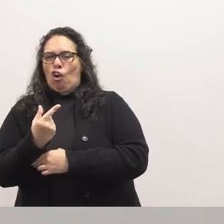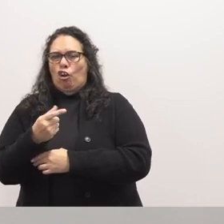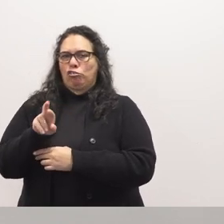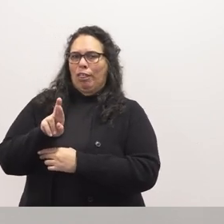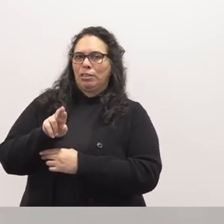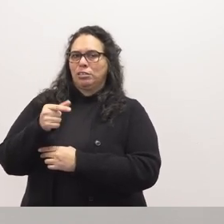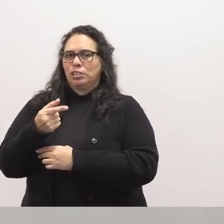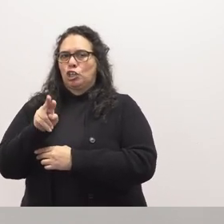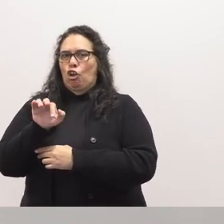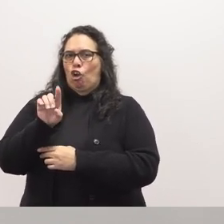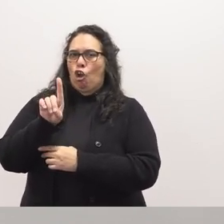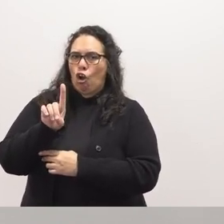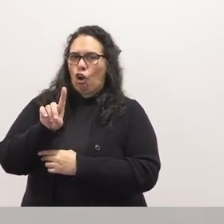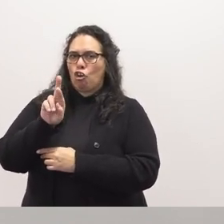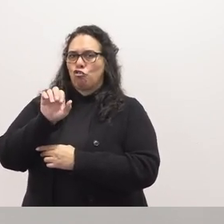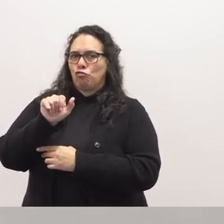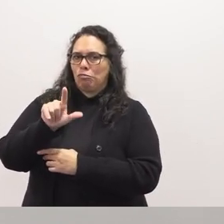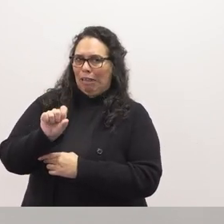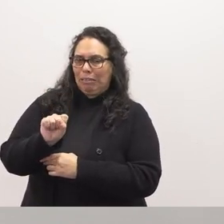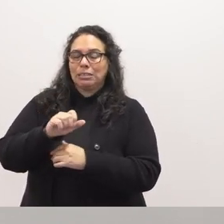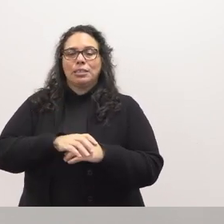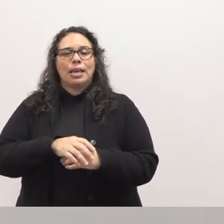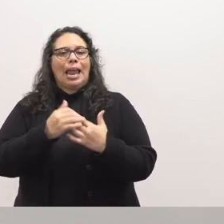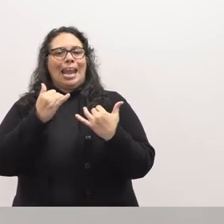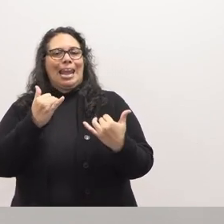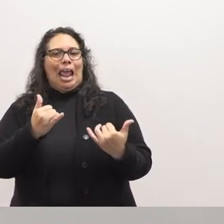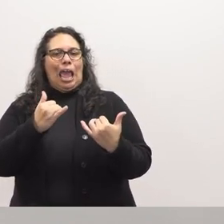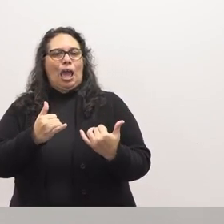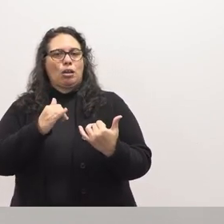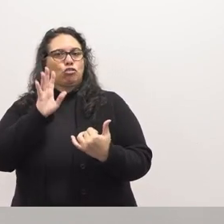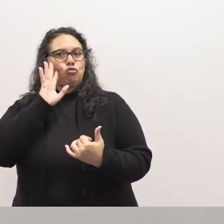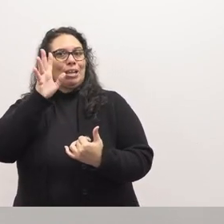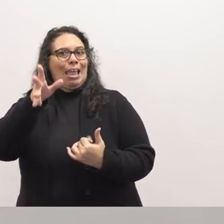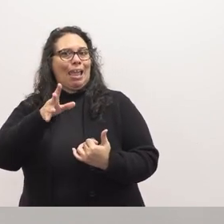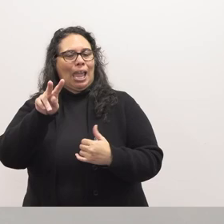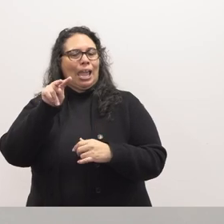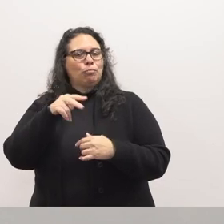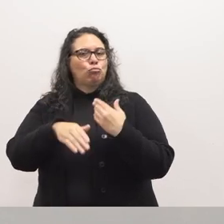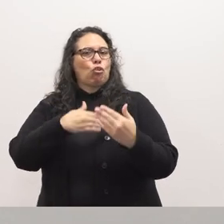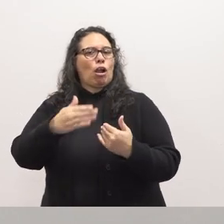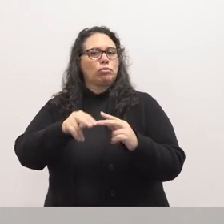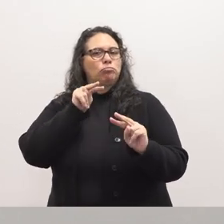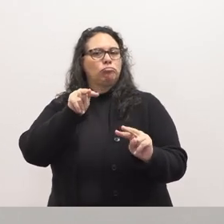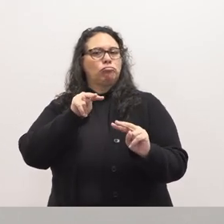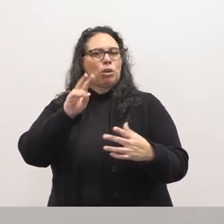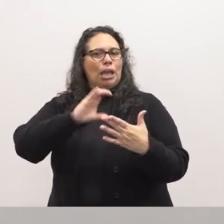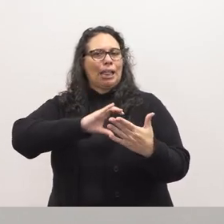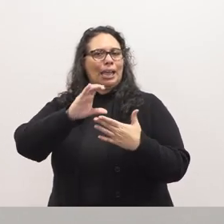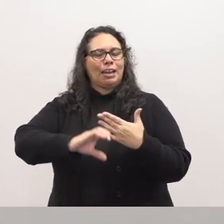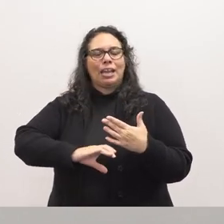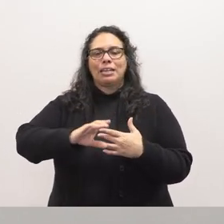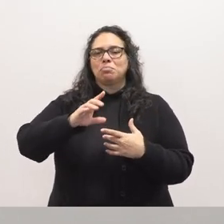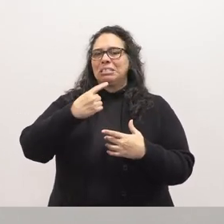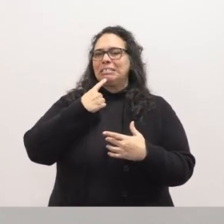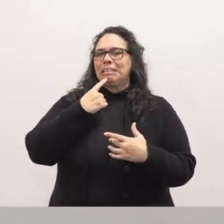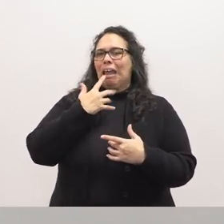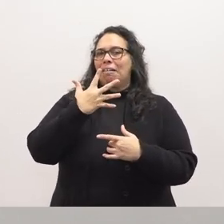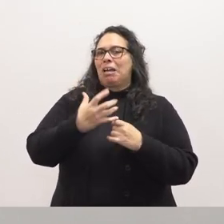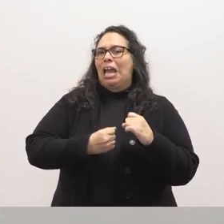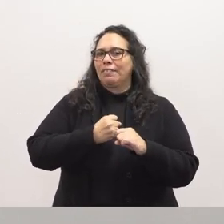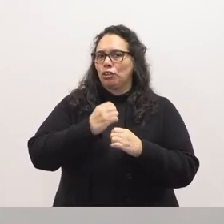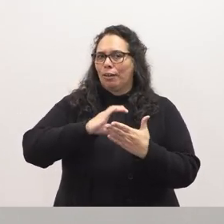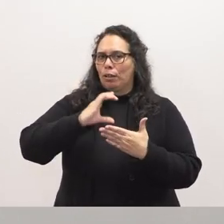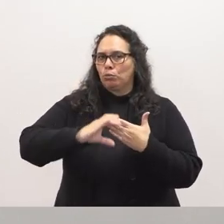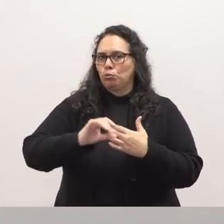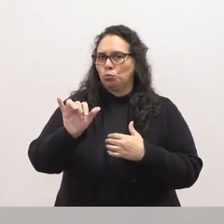steps was to create the progress monitoring calendar. And he even made reference to creating a five-year calendar at this point.